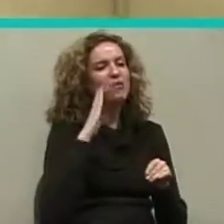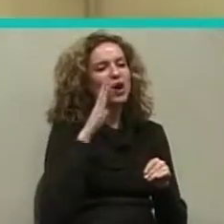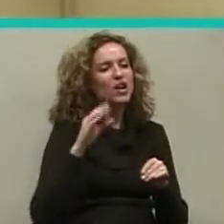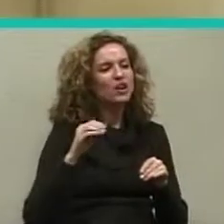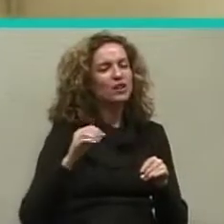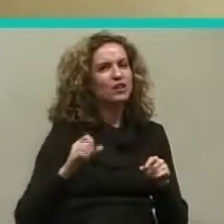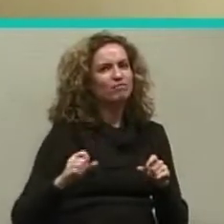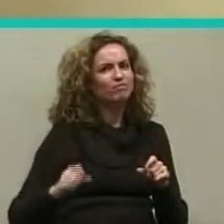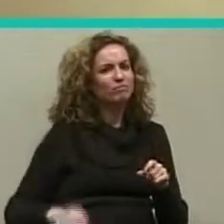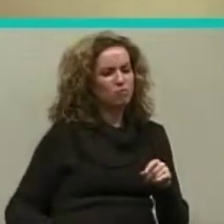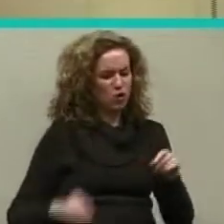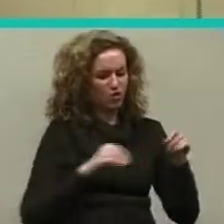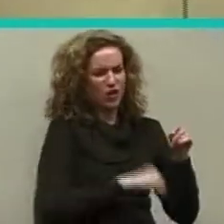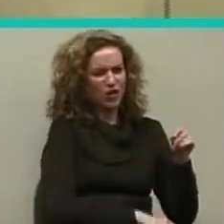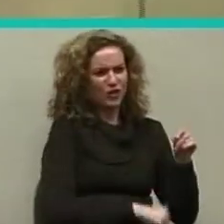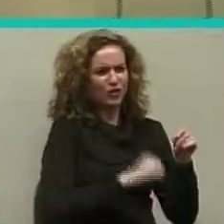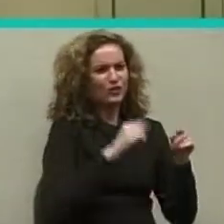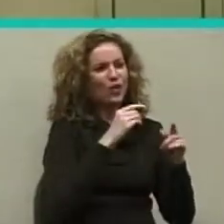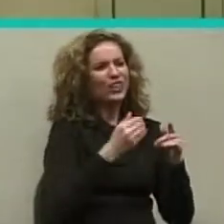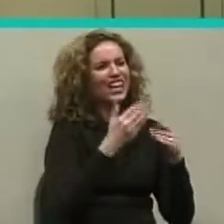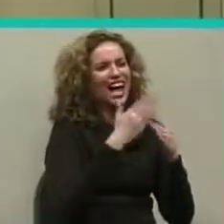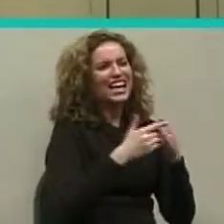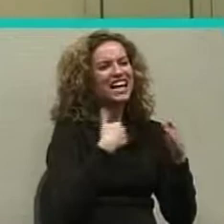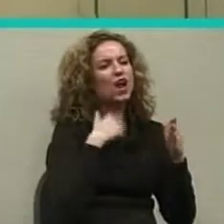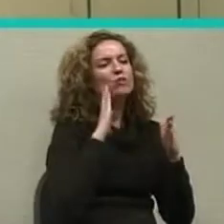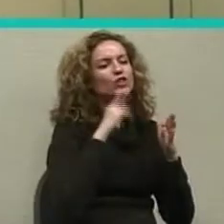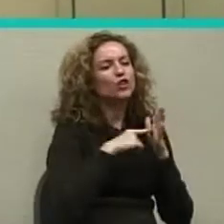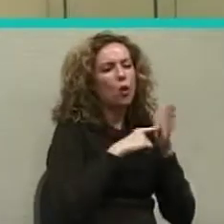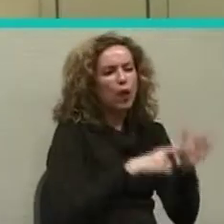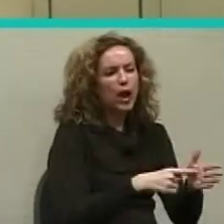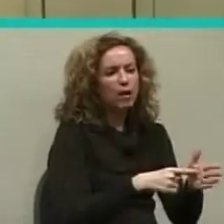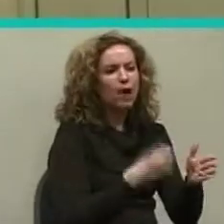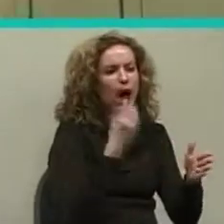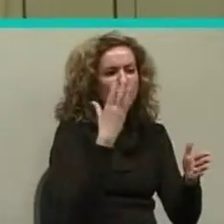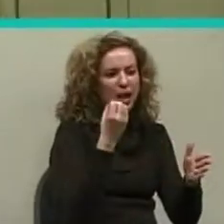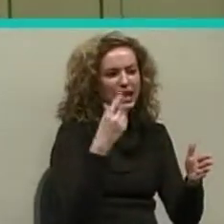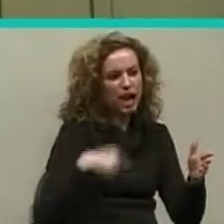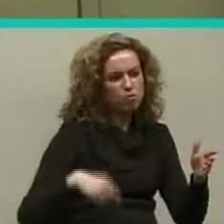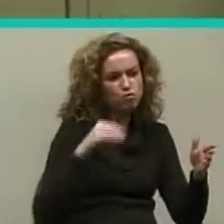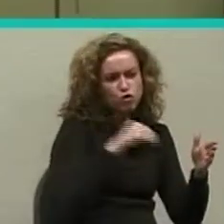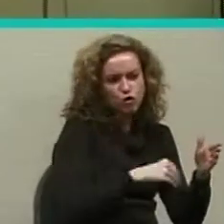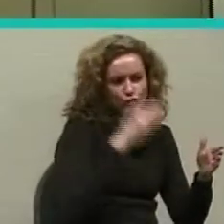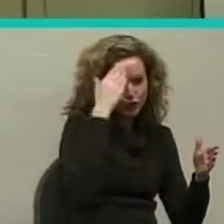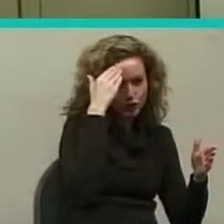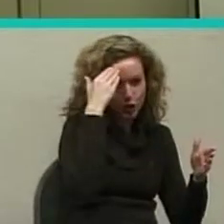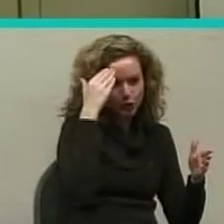this for is basically to get a sense of something like this. Where is this behavior occurring and where isn't it occurring?